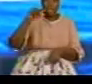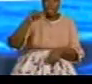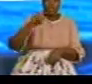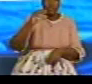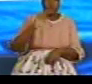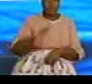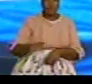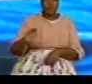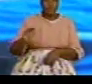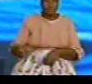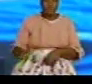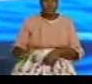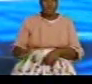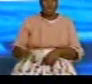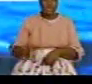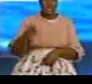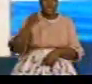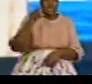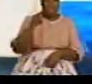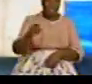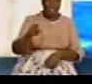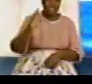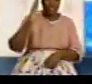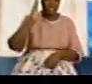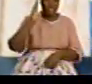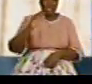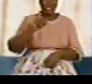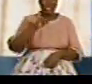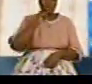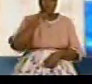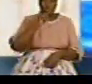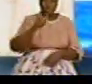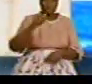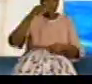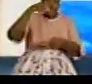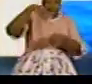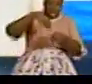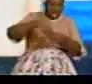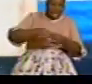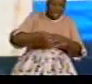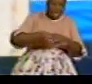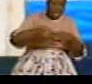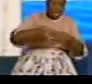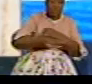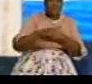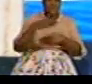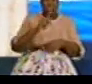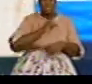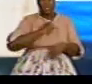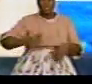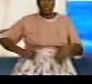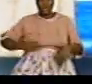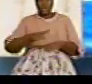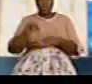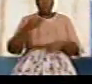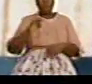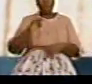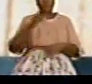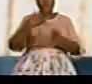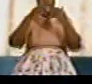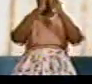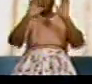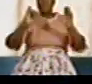ye shall not enter into the kingdom of heaven. I